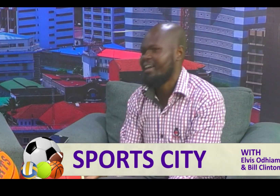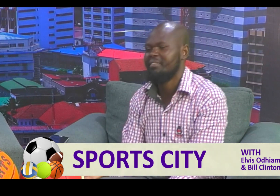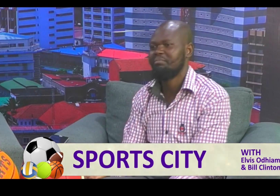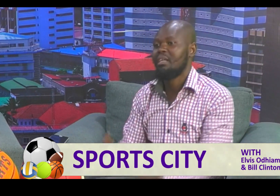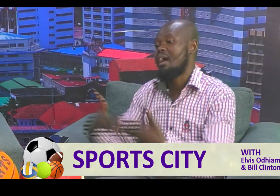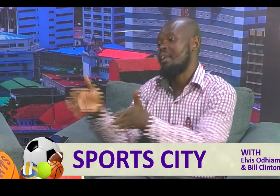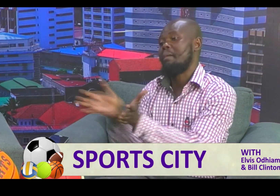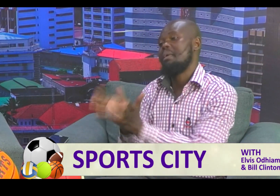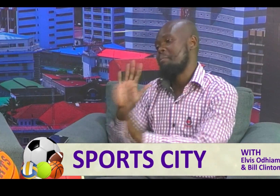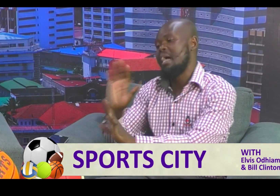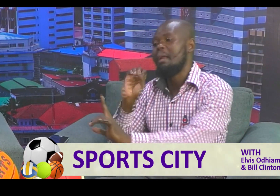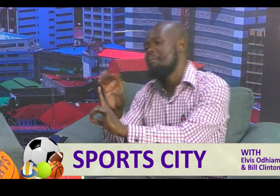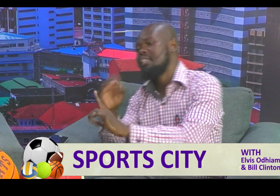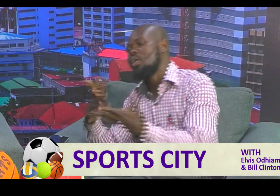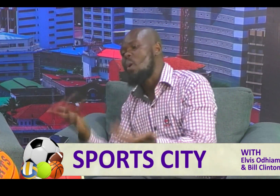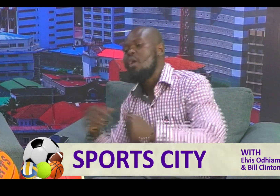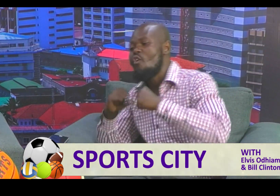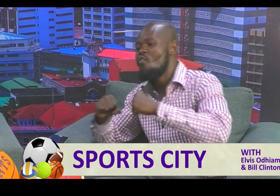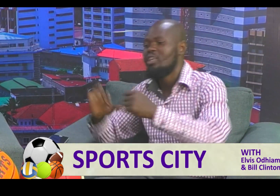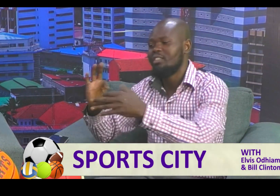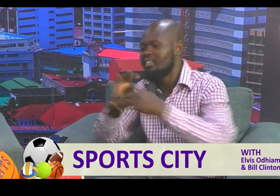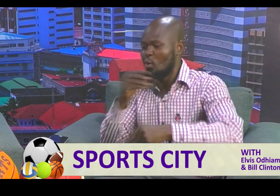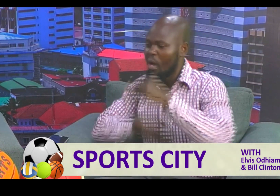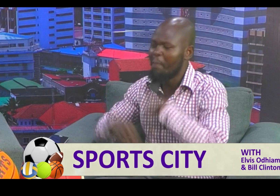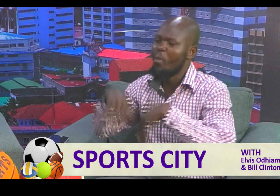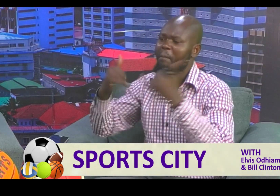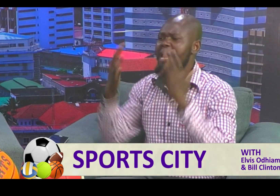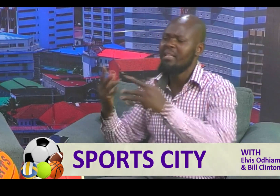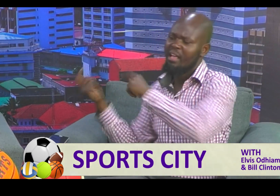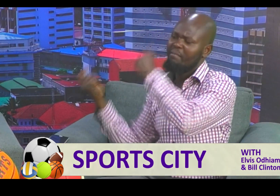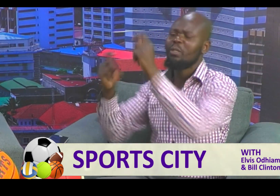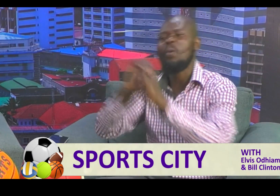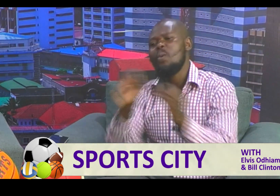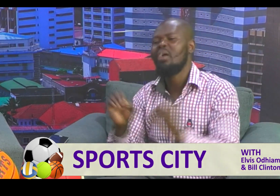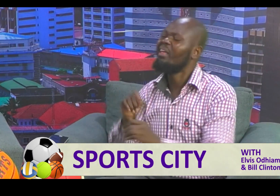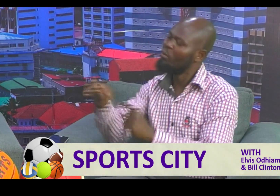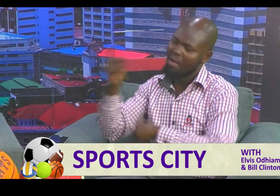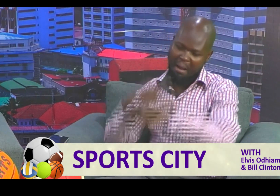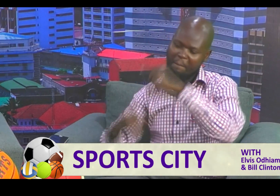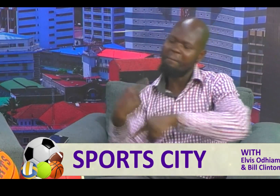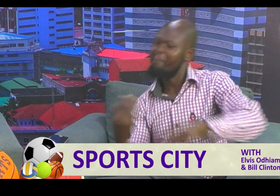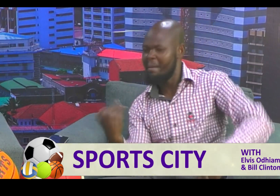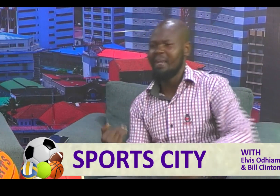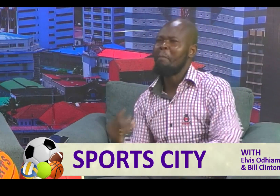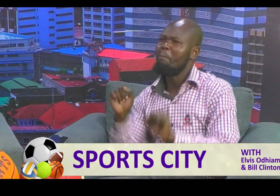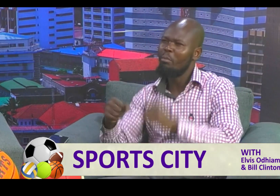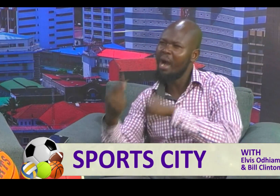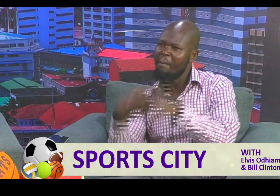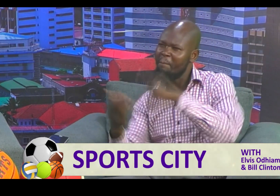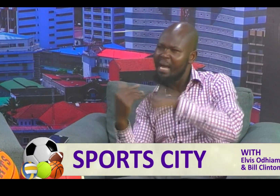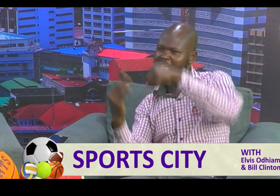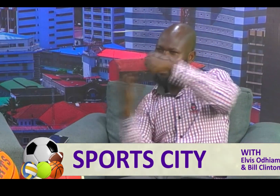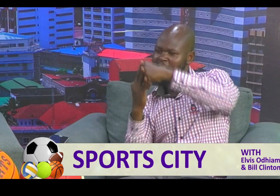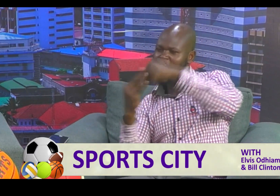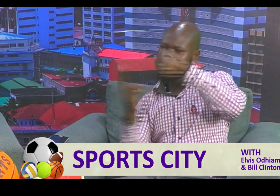I believe that it's more of mentorship and also how to connect with the players to connect with each other. Then